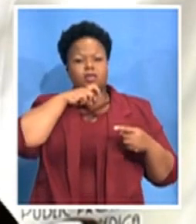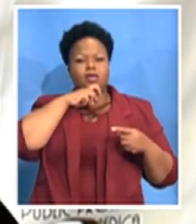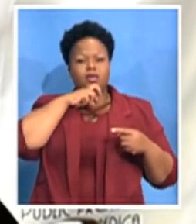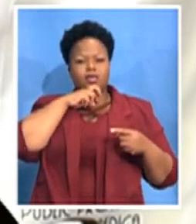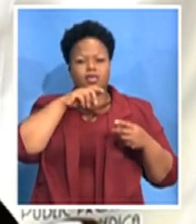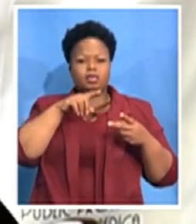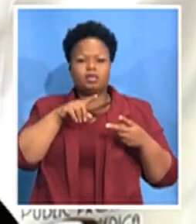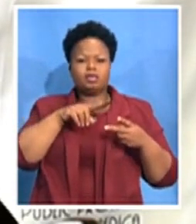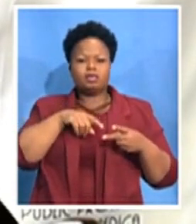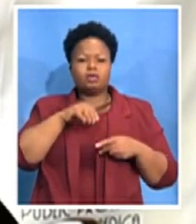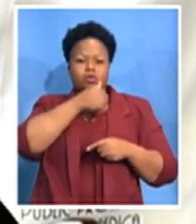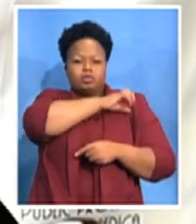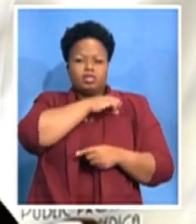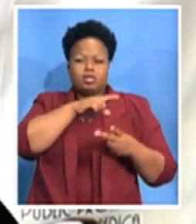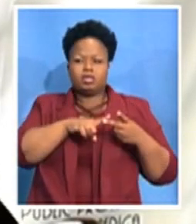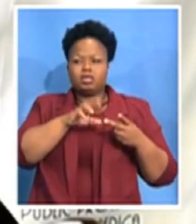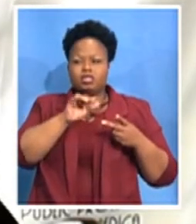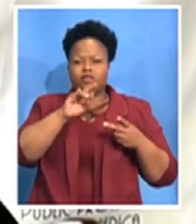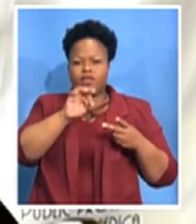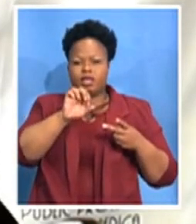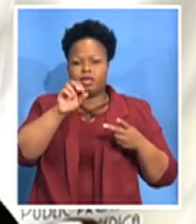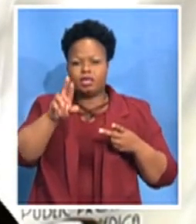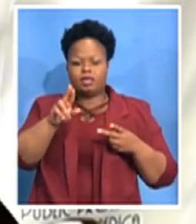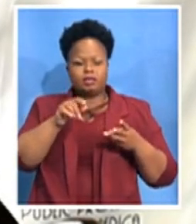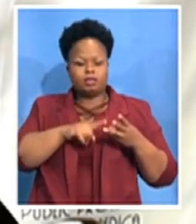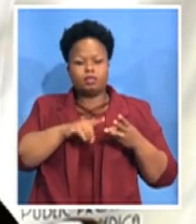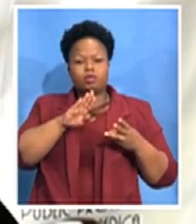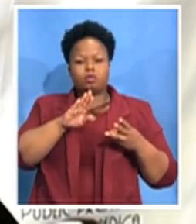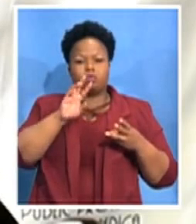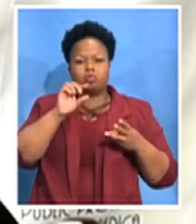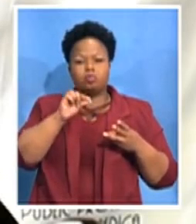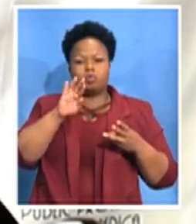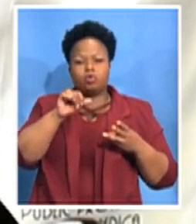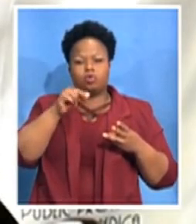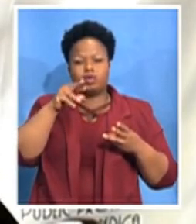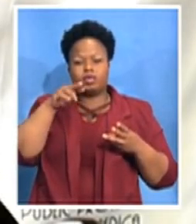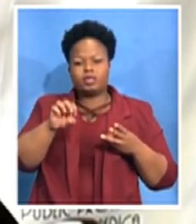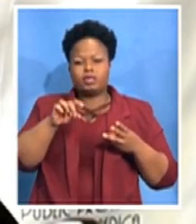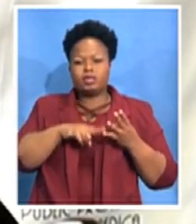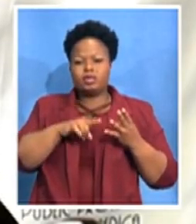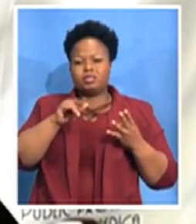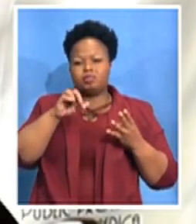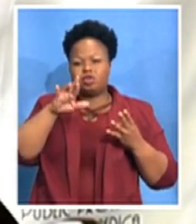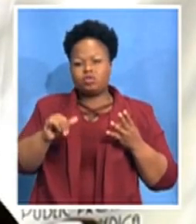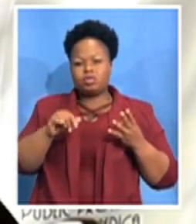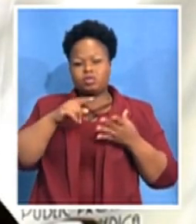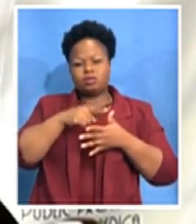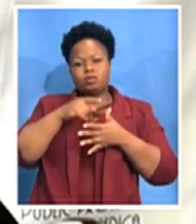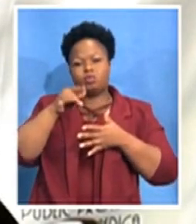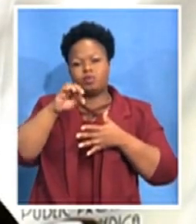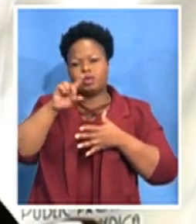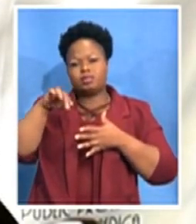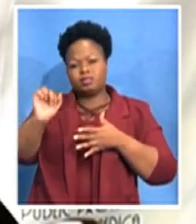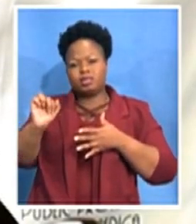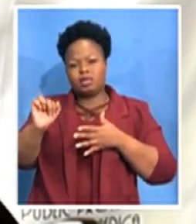Hospital, Mbongolwane Hospital, St. Mary's Kwamakwaza Hospital. And finally, in Limpopo, we went